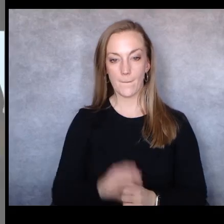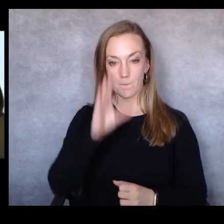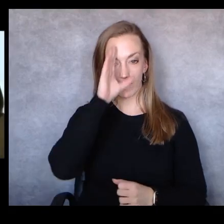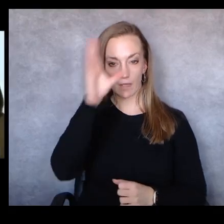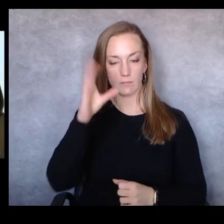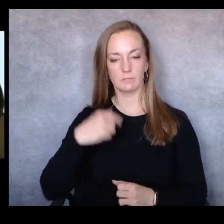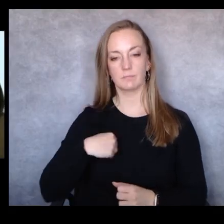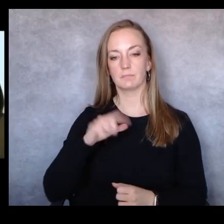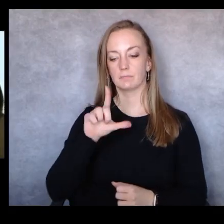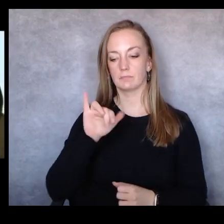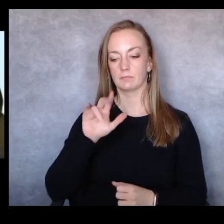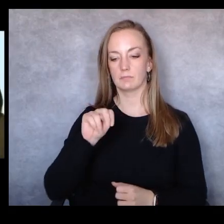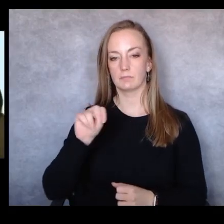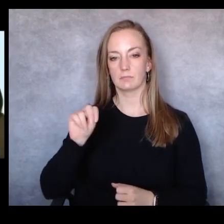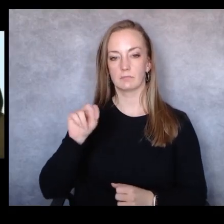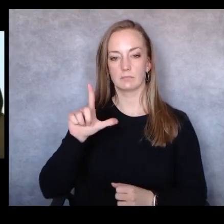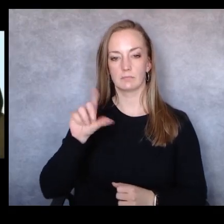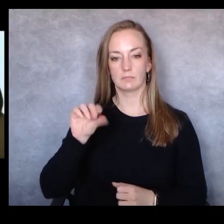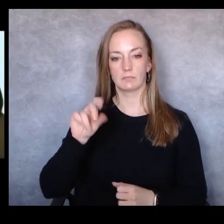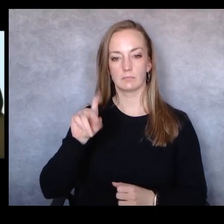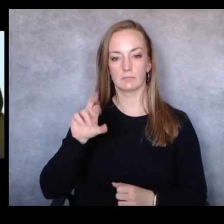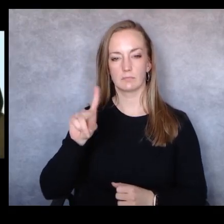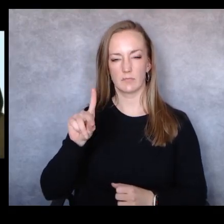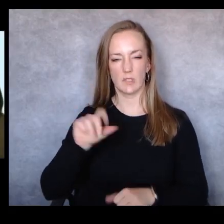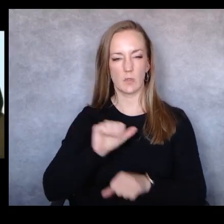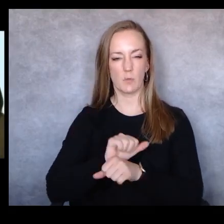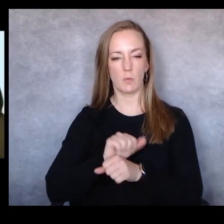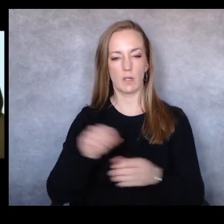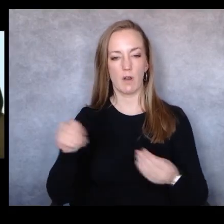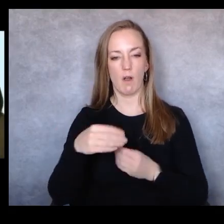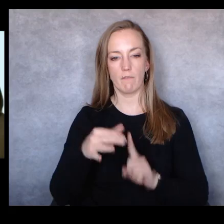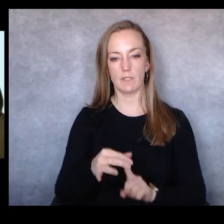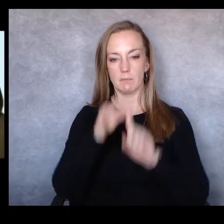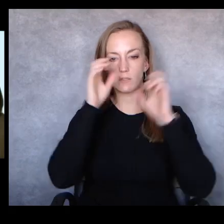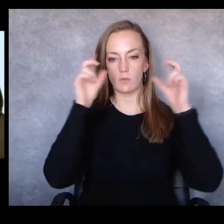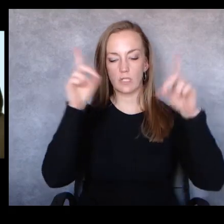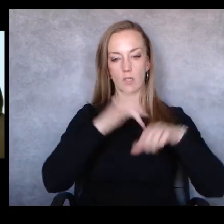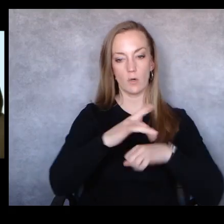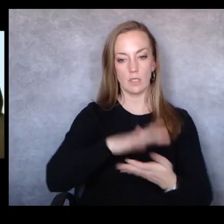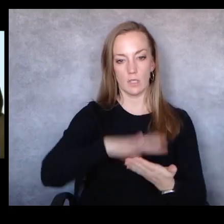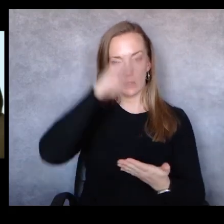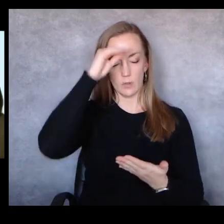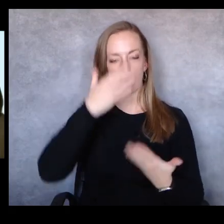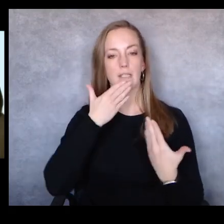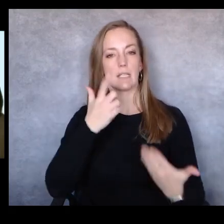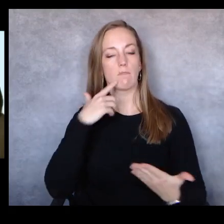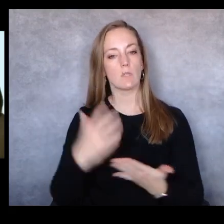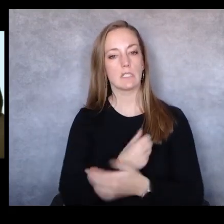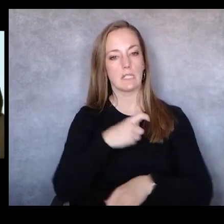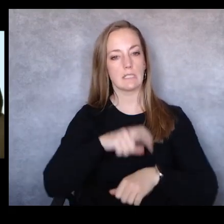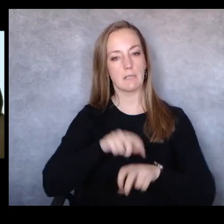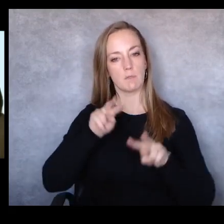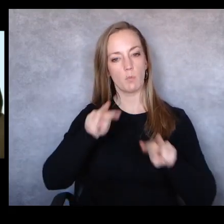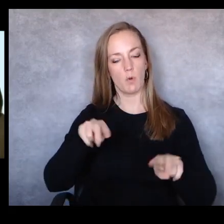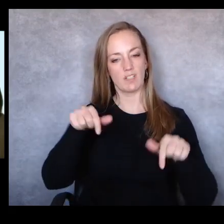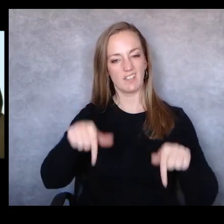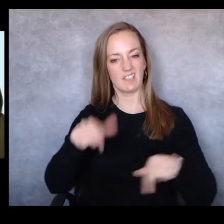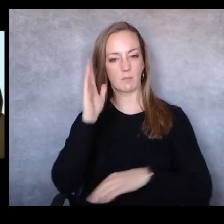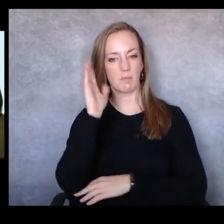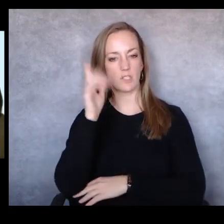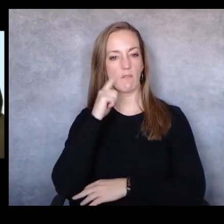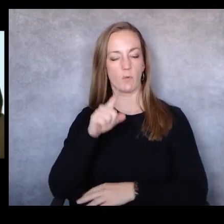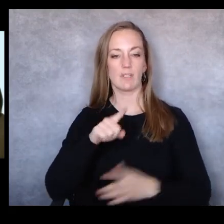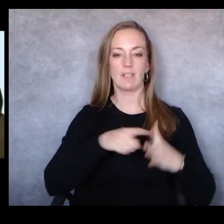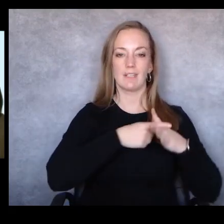Hello, I am Lynn Lockard with the Office of Special Education and Early Learning. Thank you for taking time to view this presentation for the